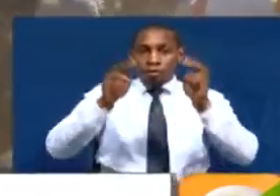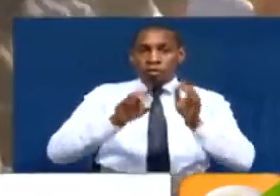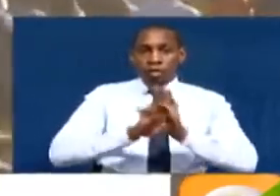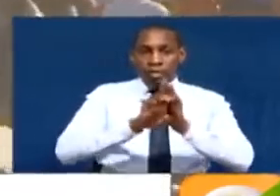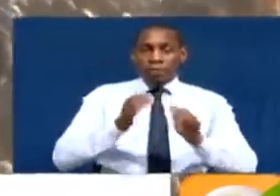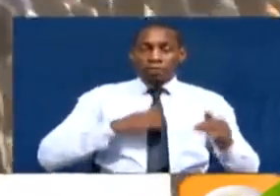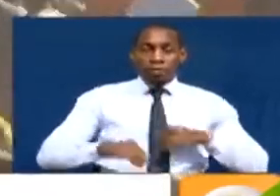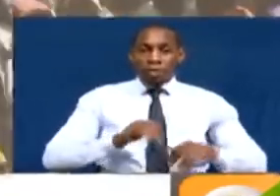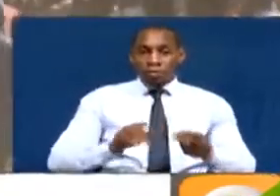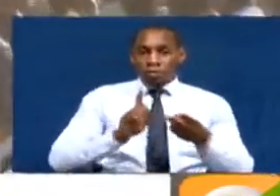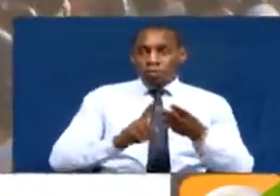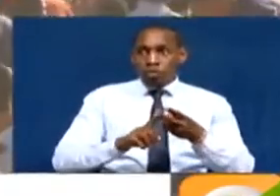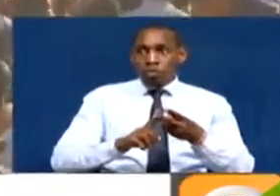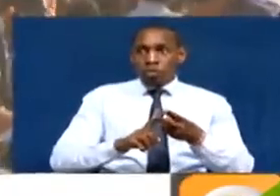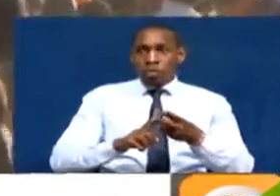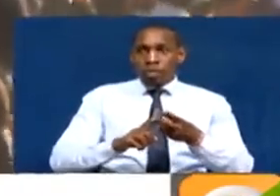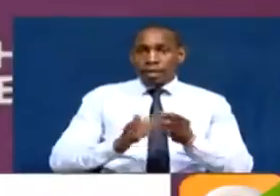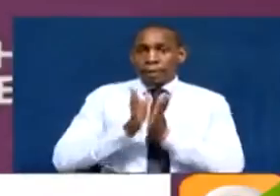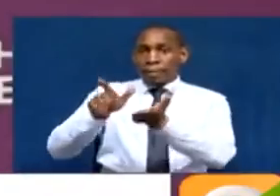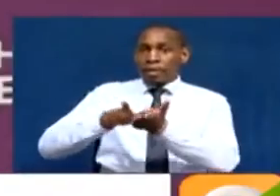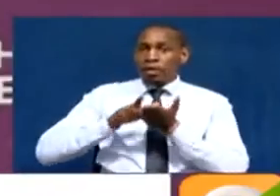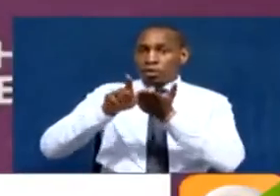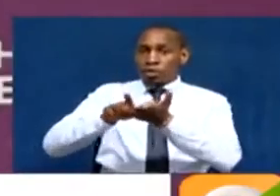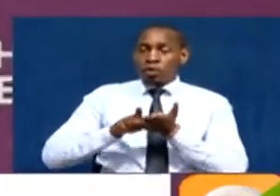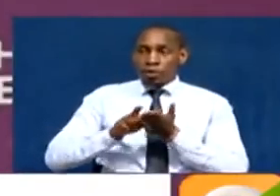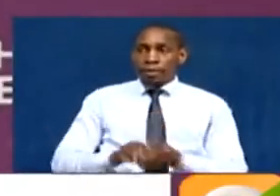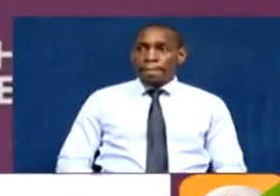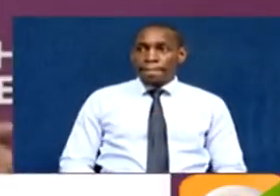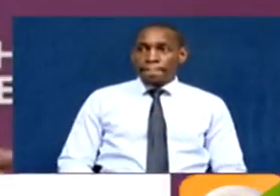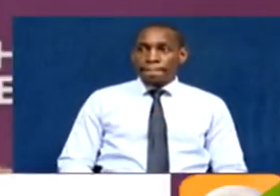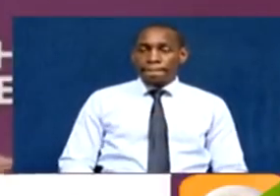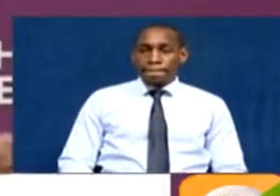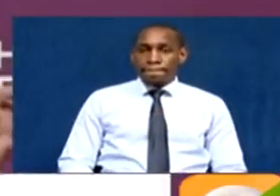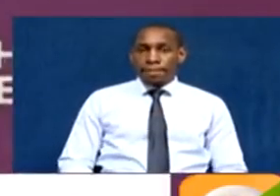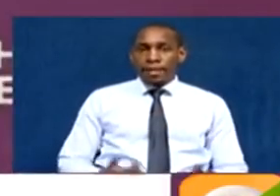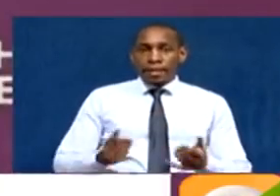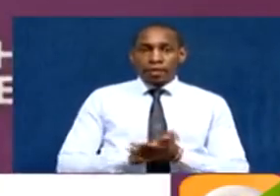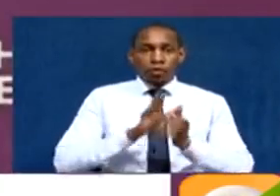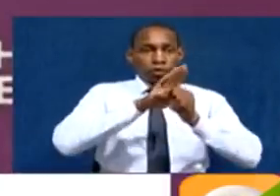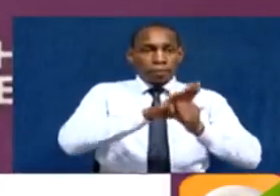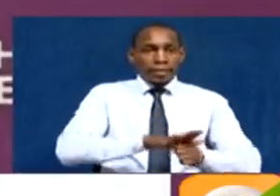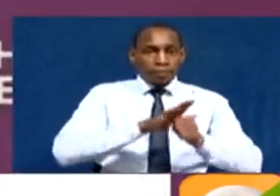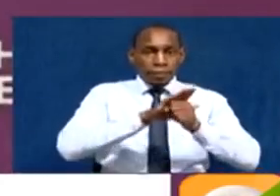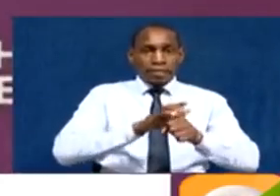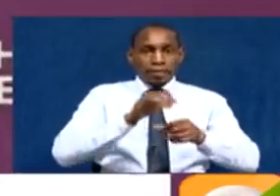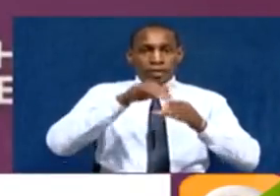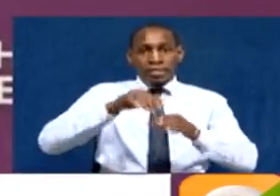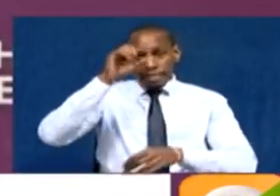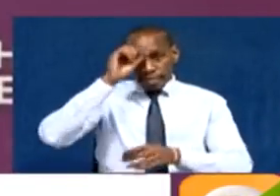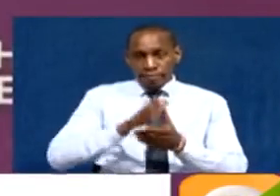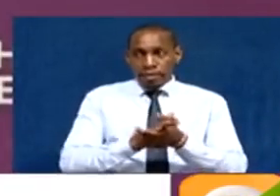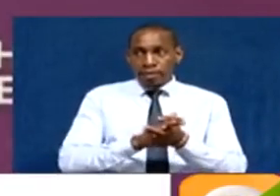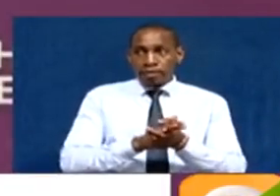such as grand corruption and rising public debt. He's being undermined from within his own government